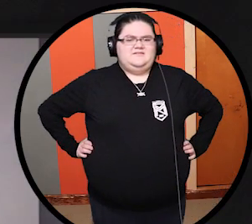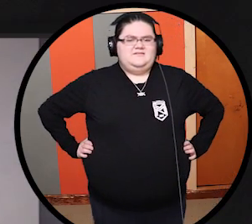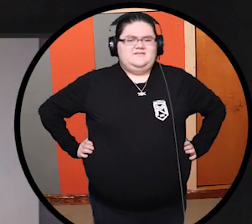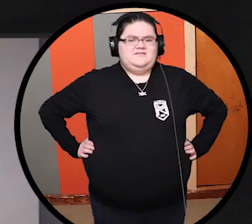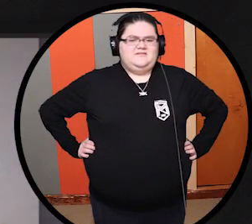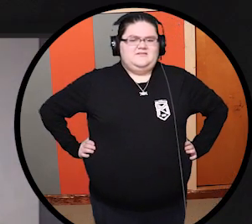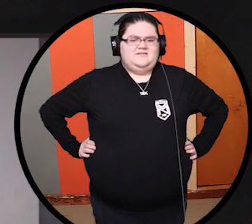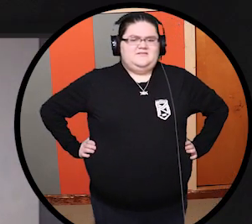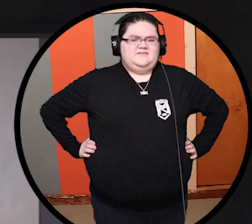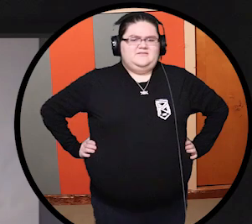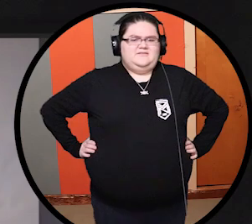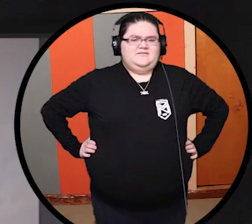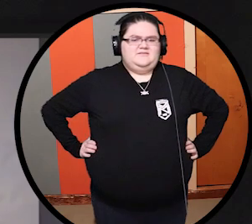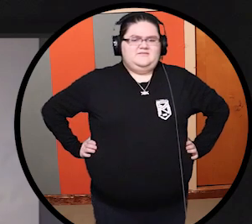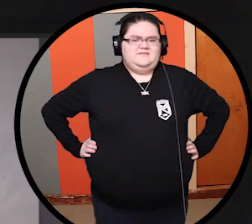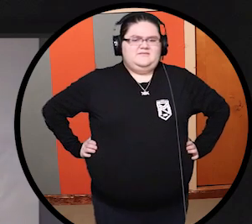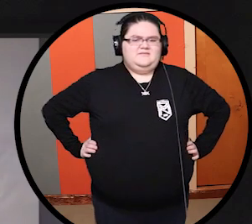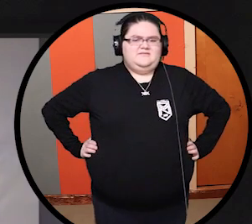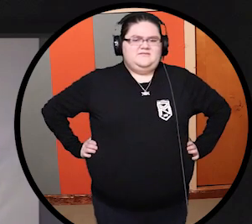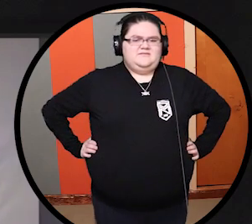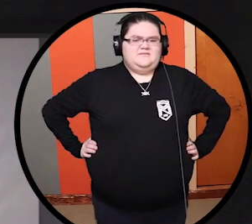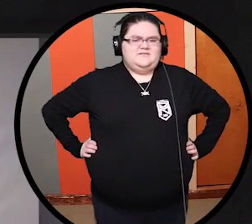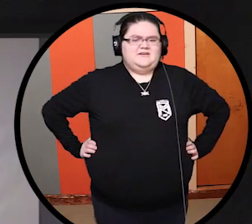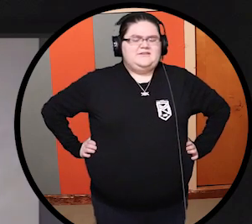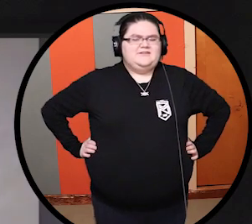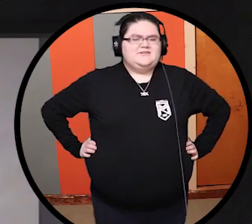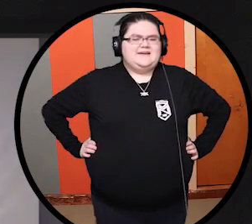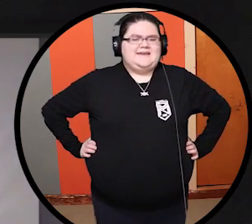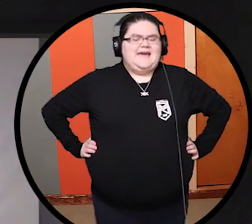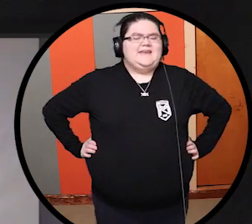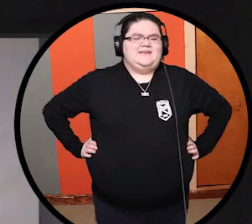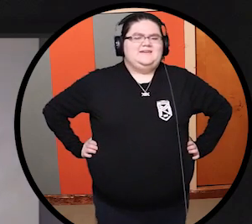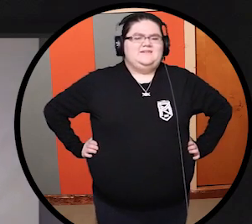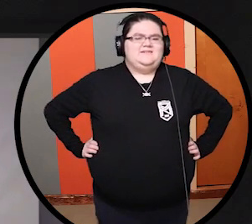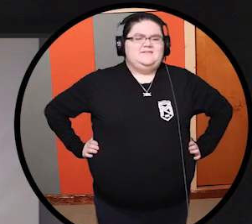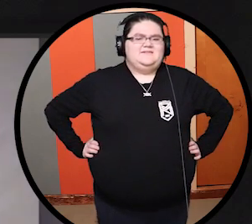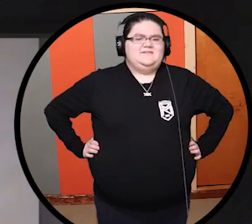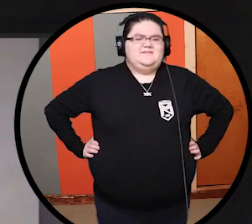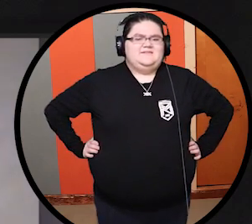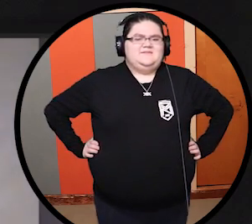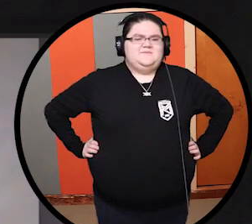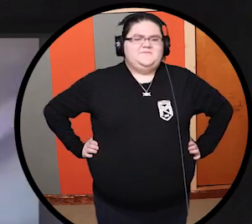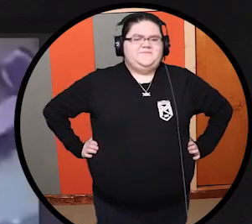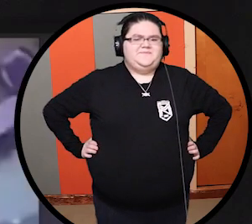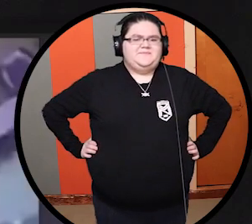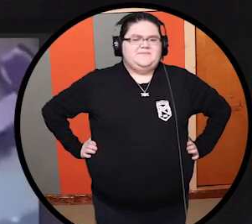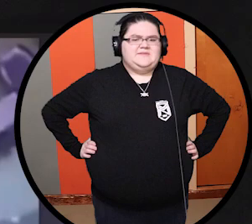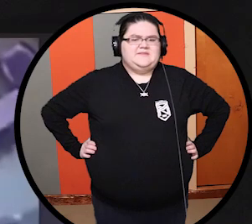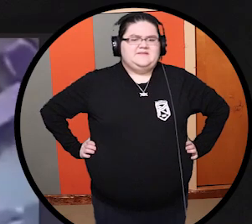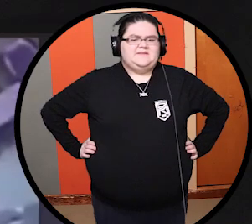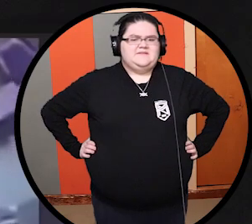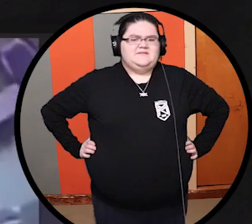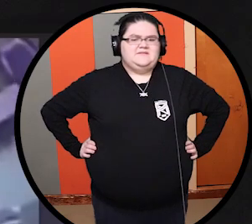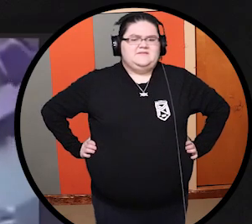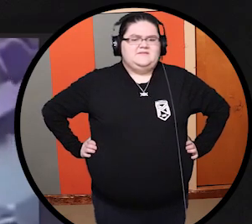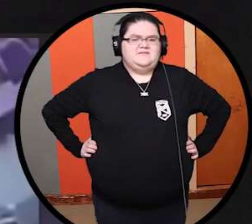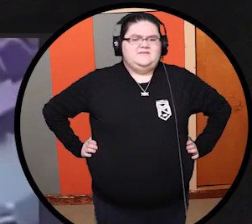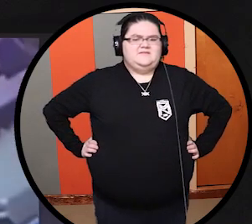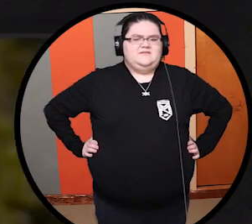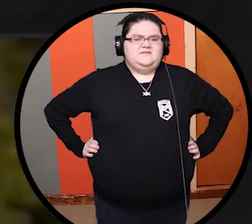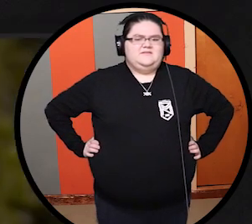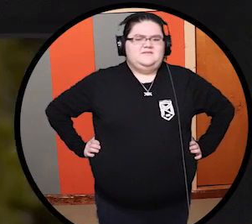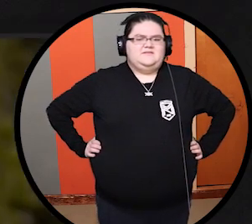jump on the footage as proof that something strange is going on. Because that looks like an edit. But what really made the pontiff go poof?